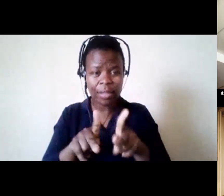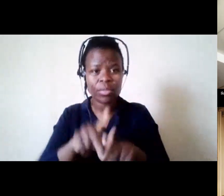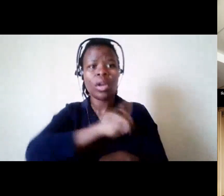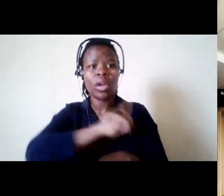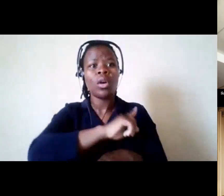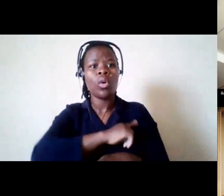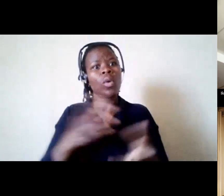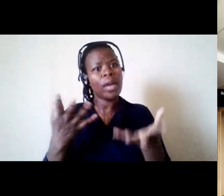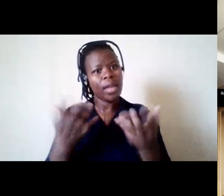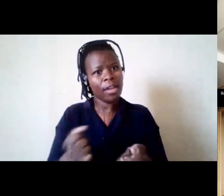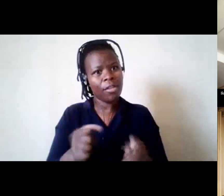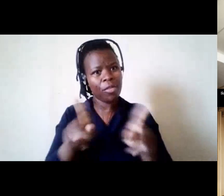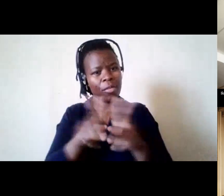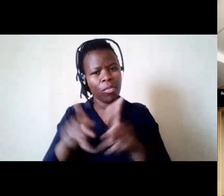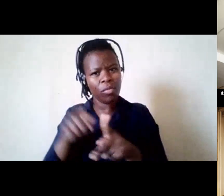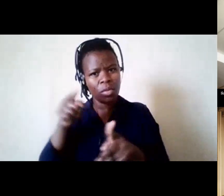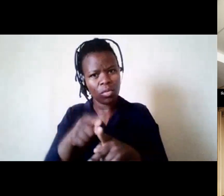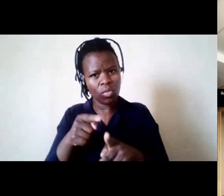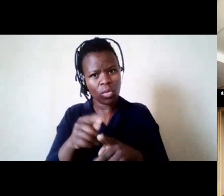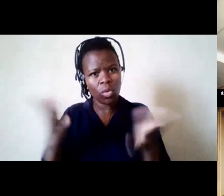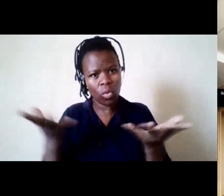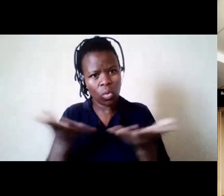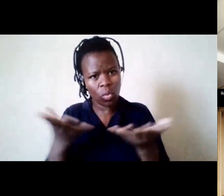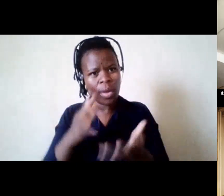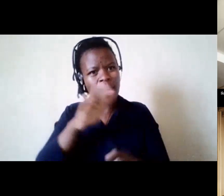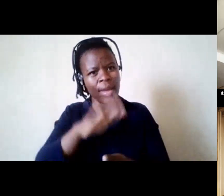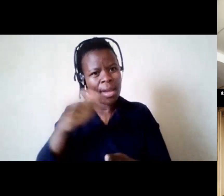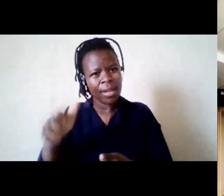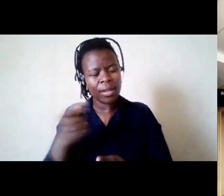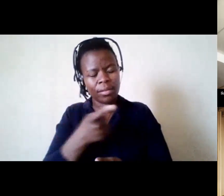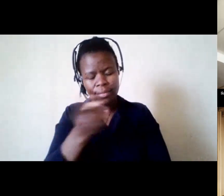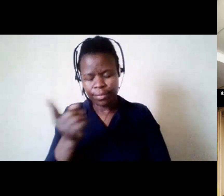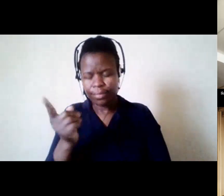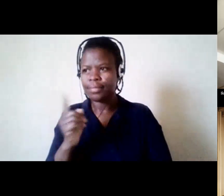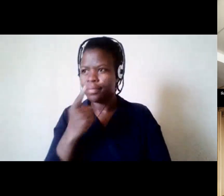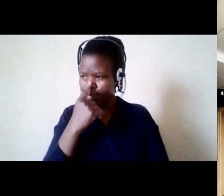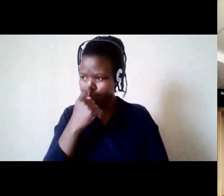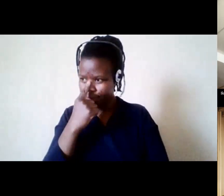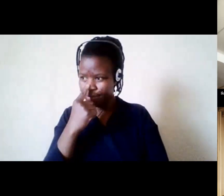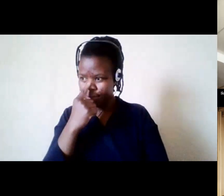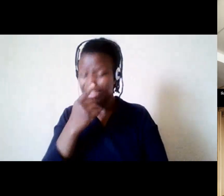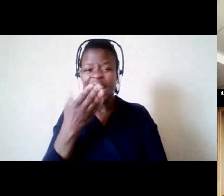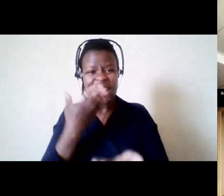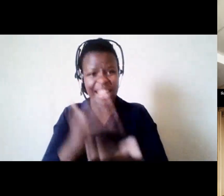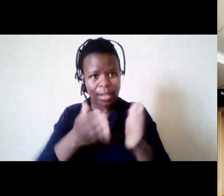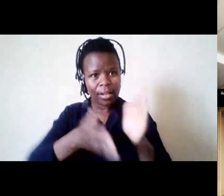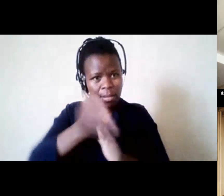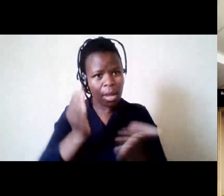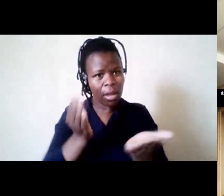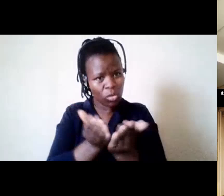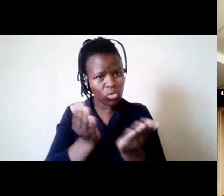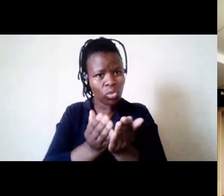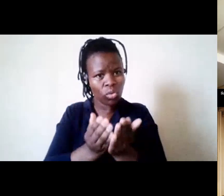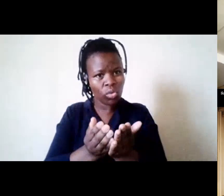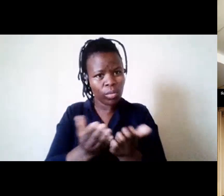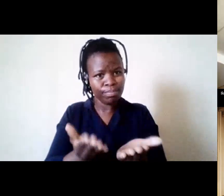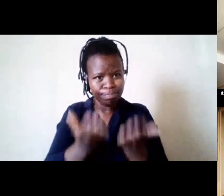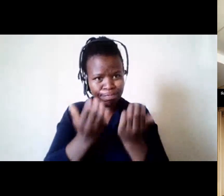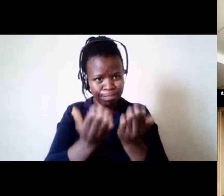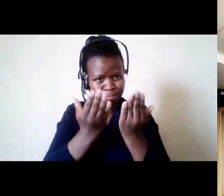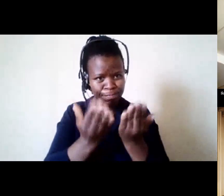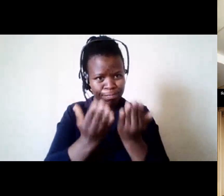syndromes whereby some kids out there with Down syndromes are capable to go to school and study and stuff like that. But